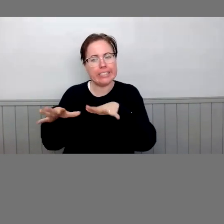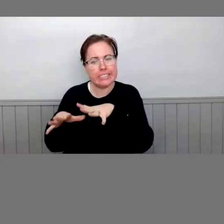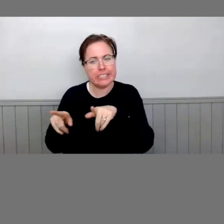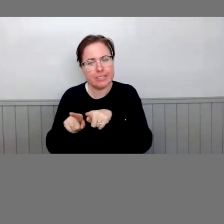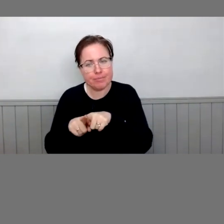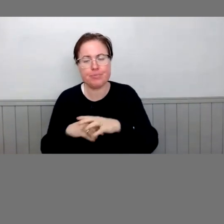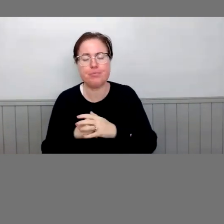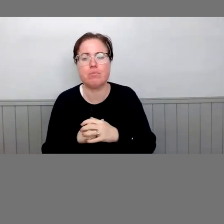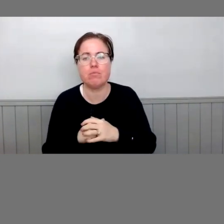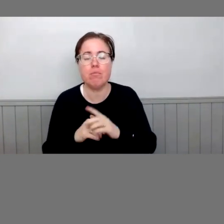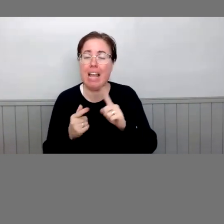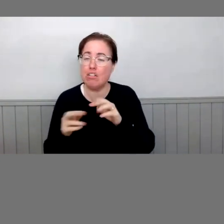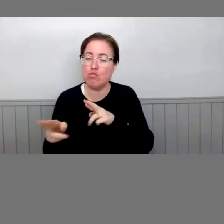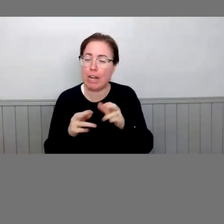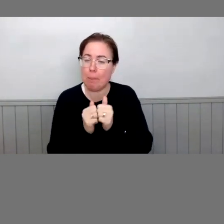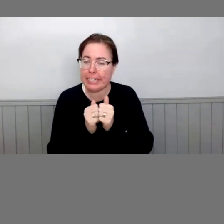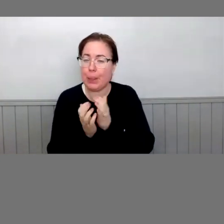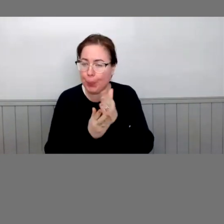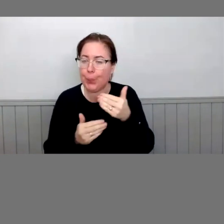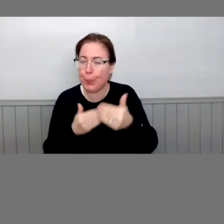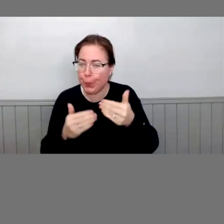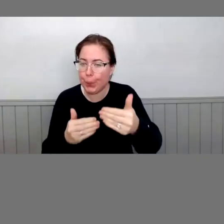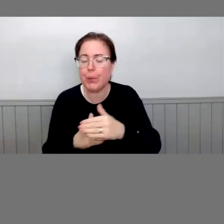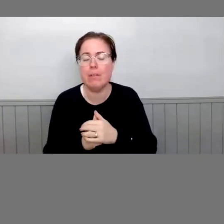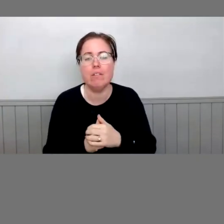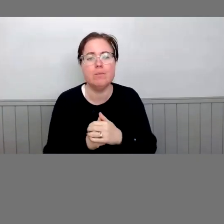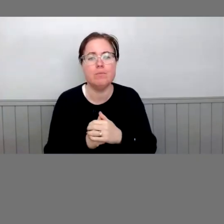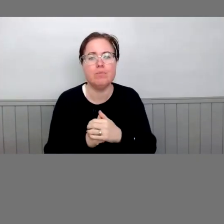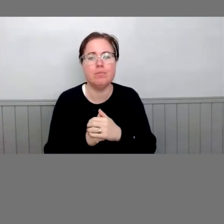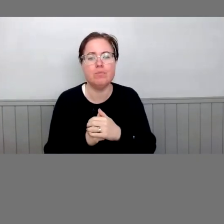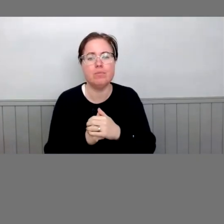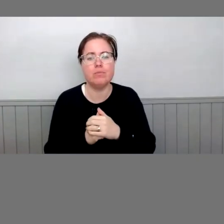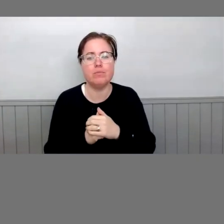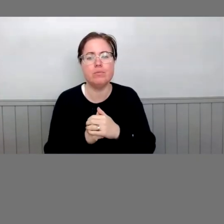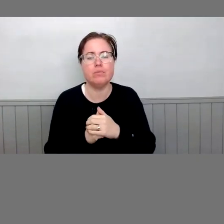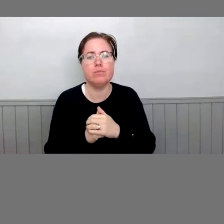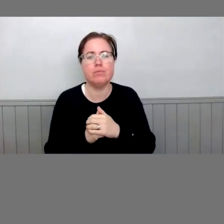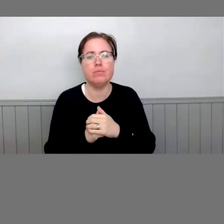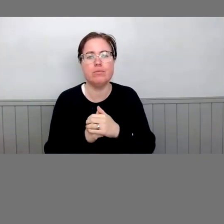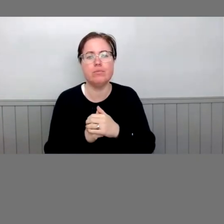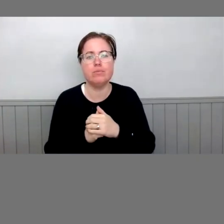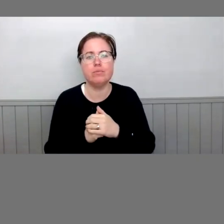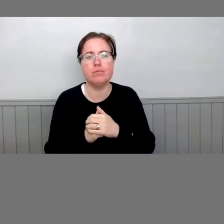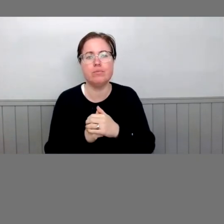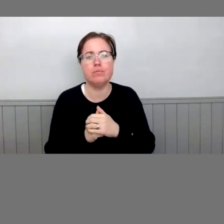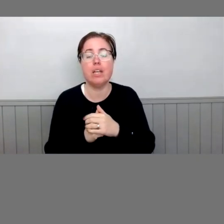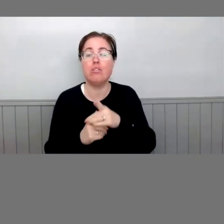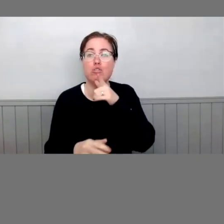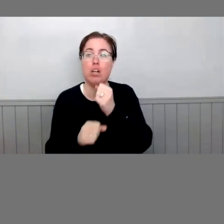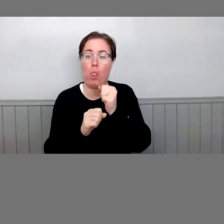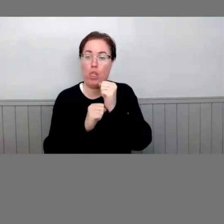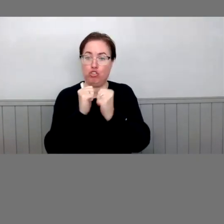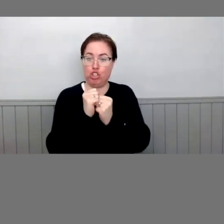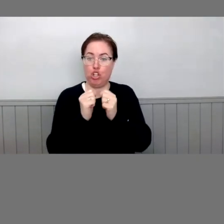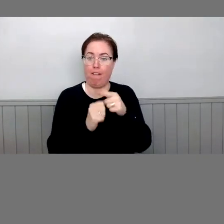we had regular meetings with them. And kind of, I suppose we just to speak on the kind of, I suppose, the format of the PPI piece,